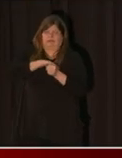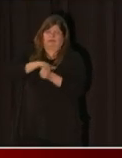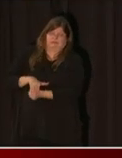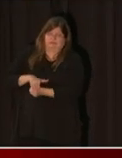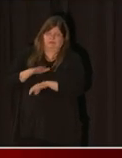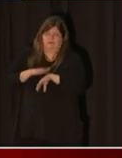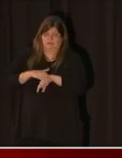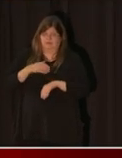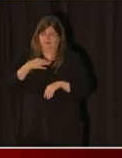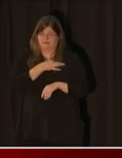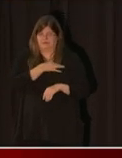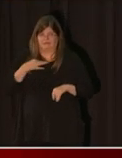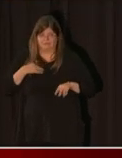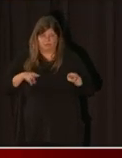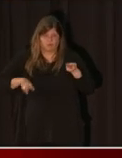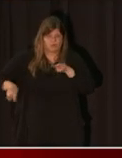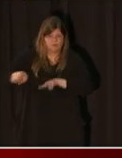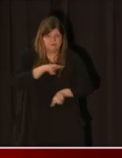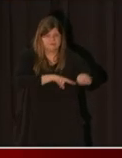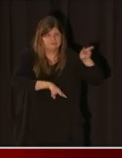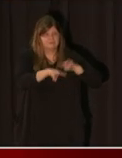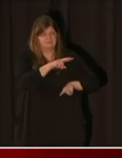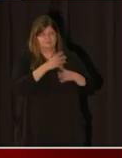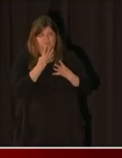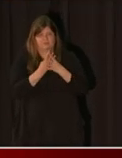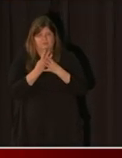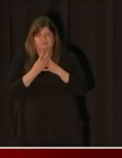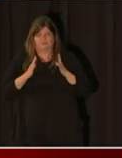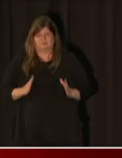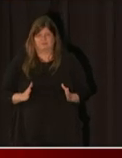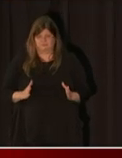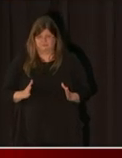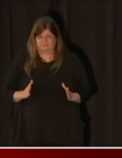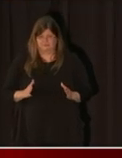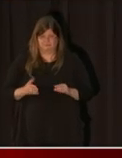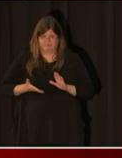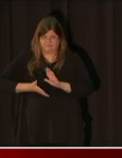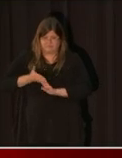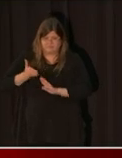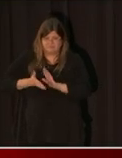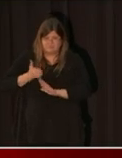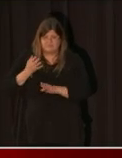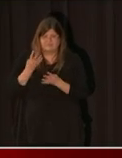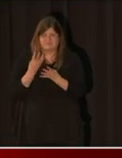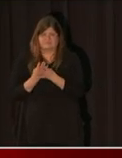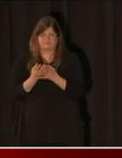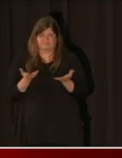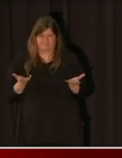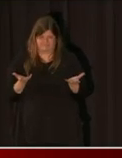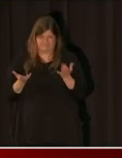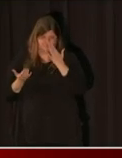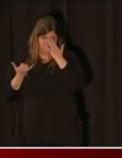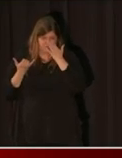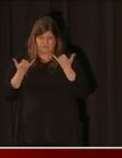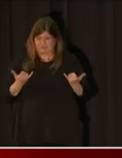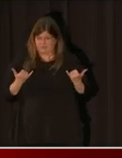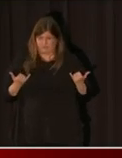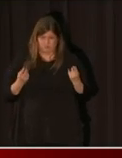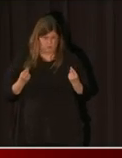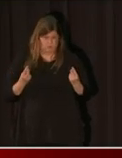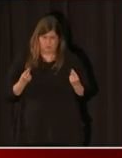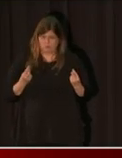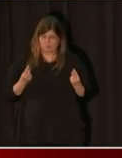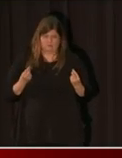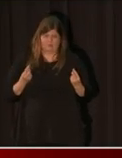on the jail to be much more efficient and consistent with their operation. What they're doing now for both, primarily for